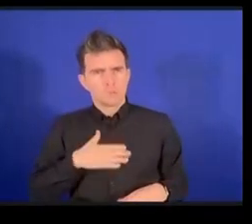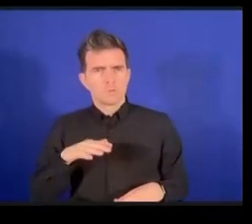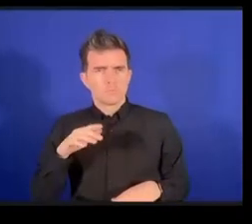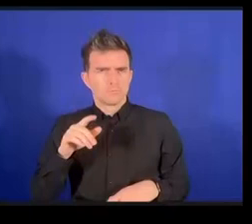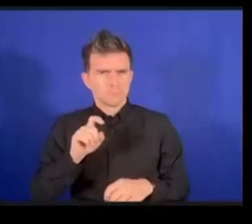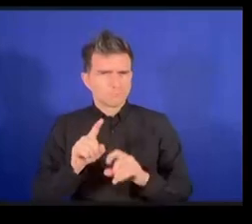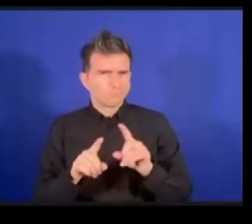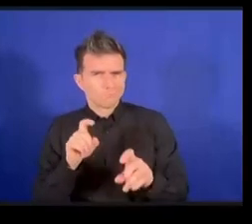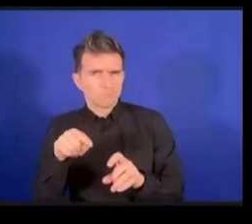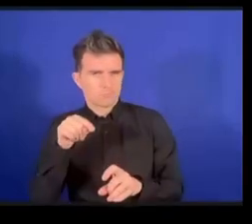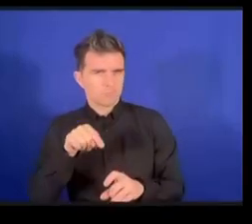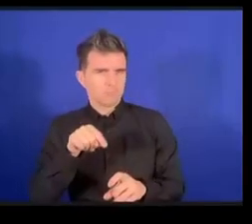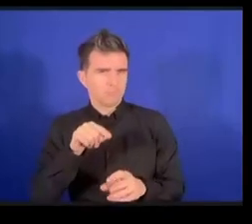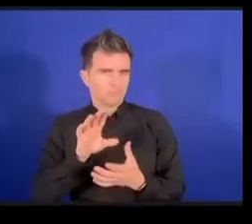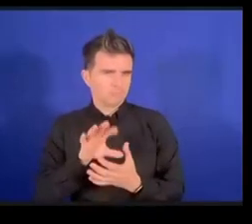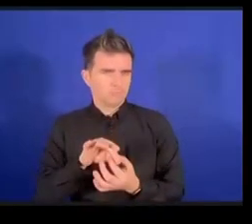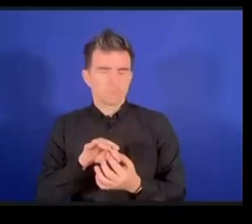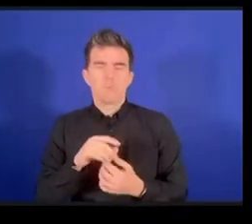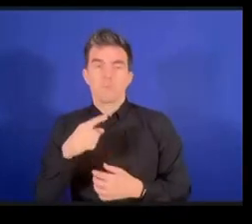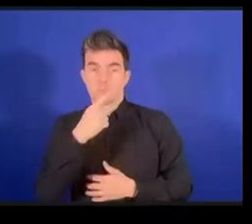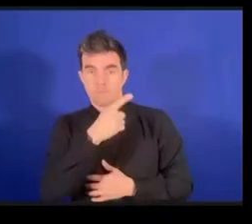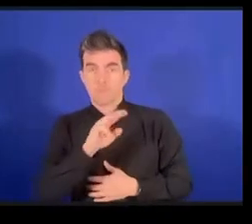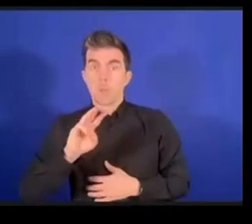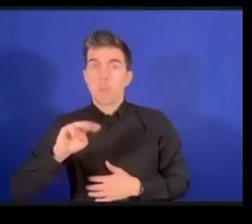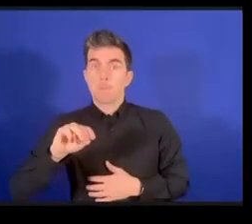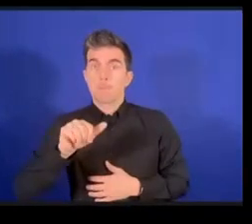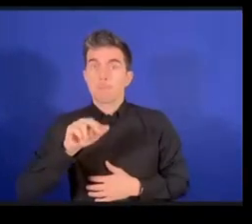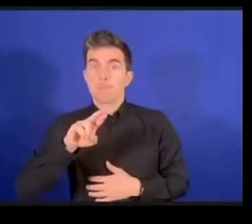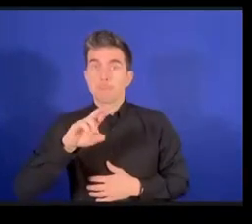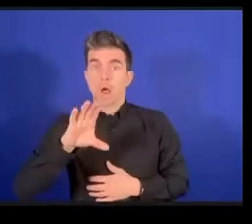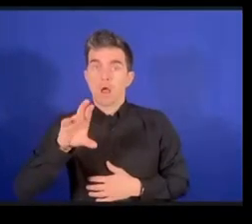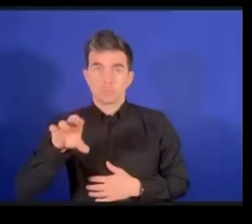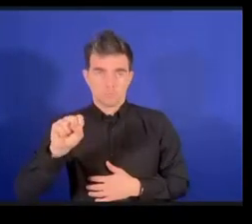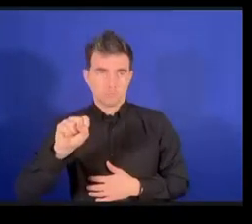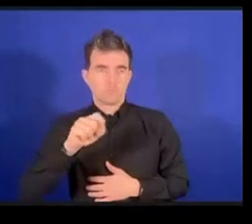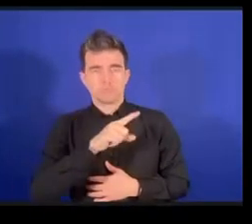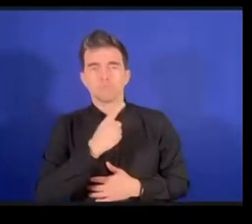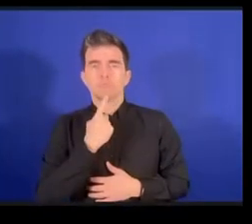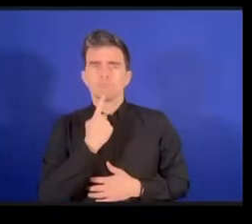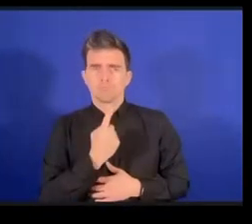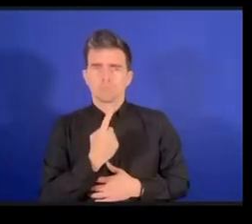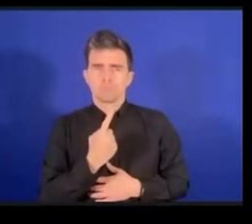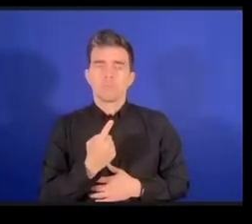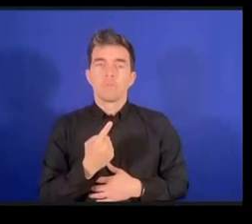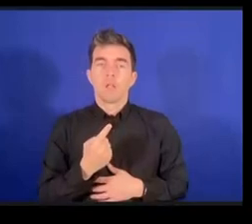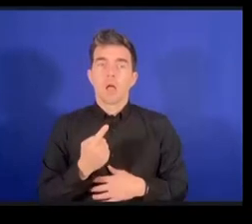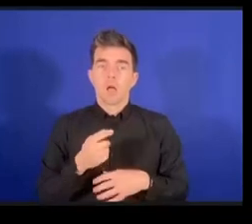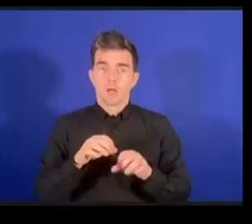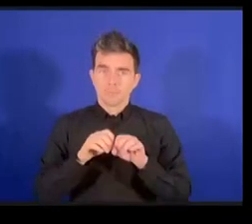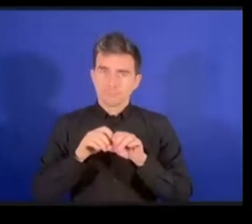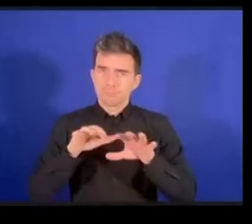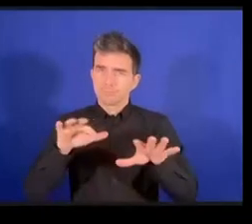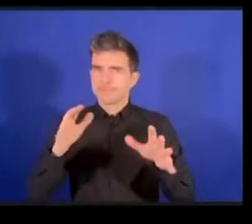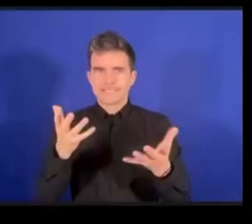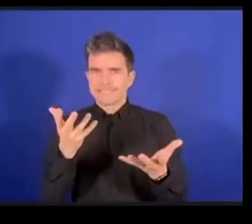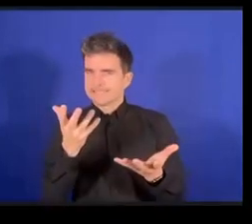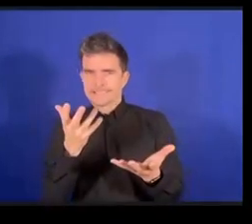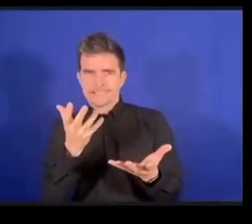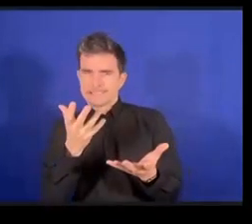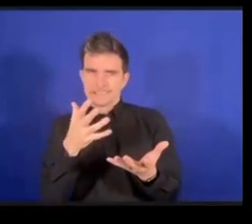very heterogeneous and we have to work out ways to get closer especially to